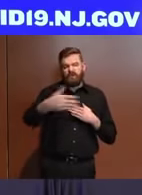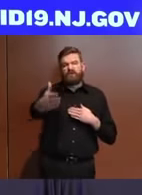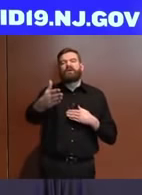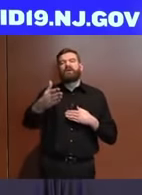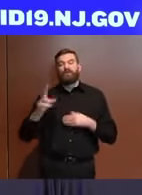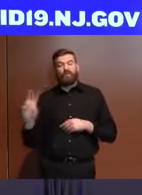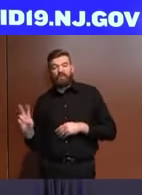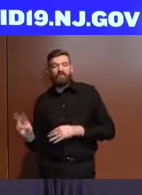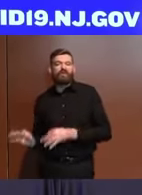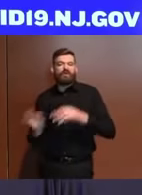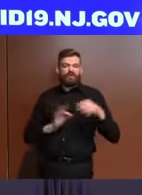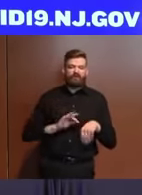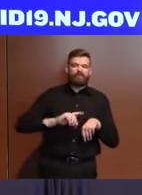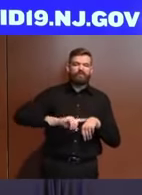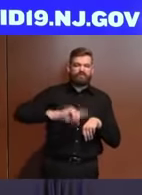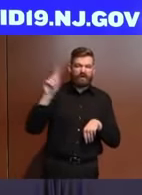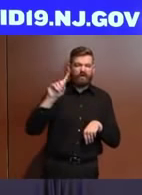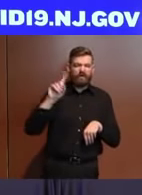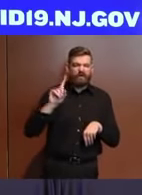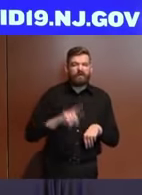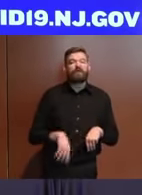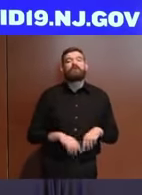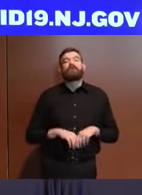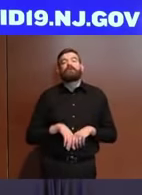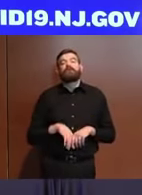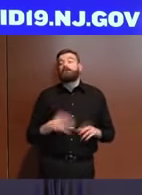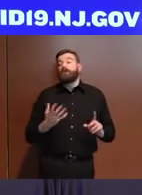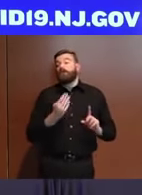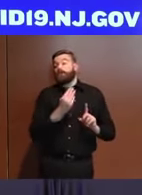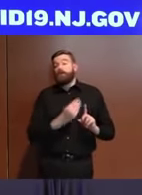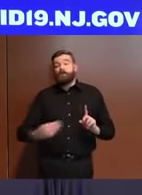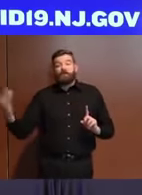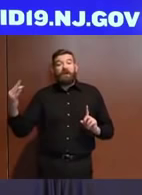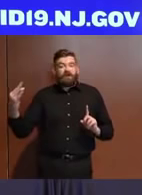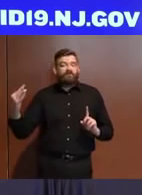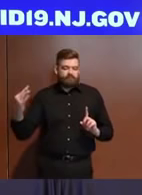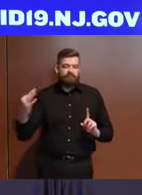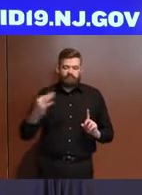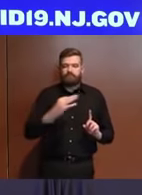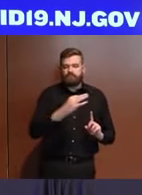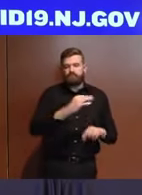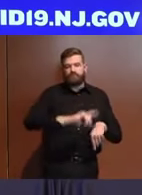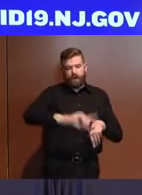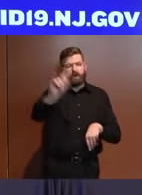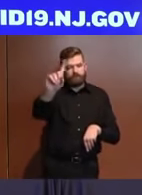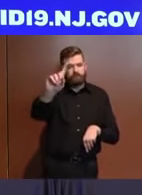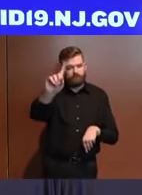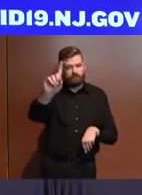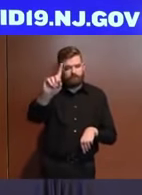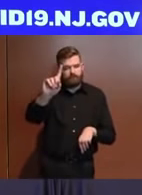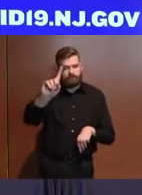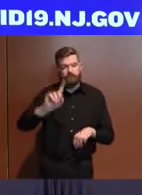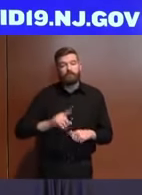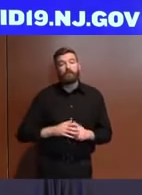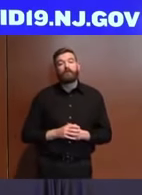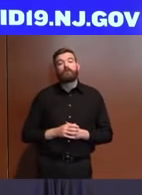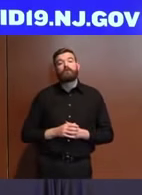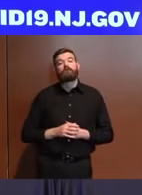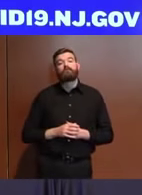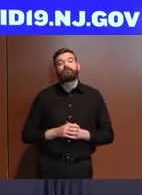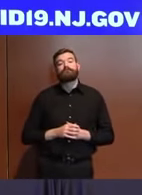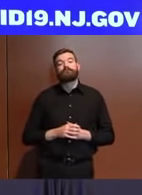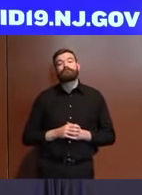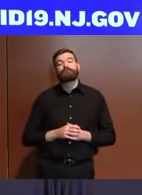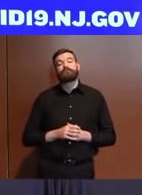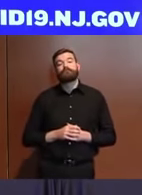will also, on our weekdays, move to 1 p.m. Before I turn to Judy, two sort of other things